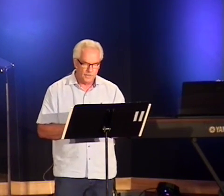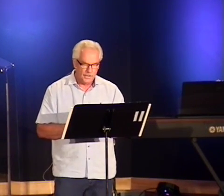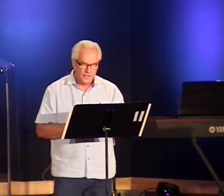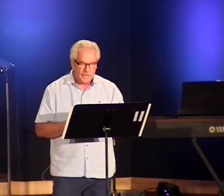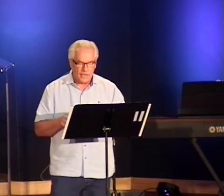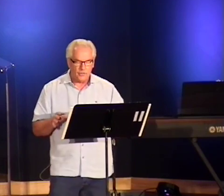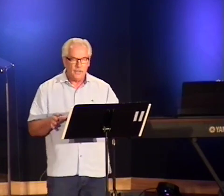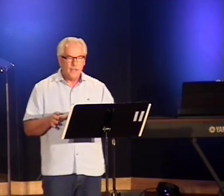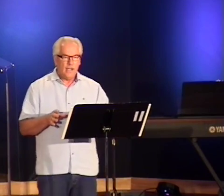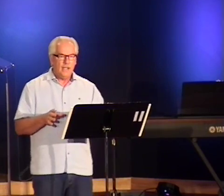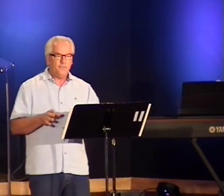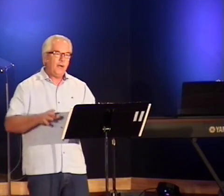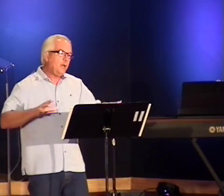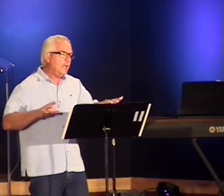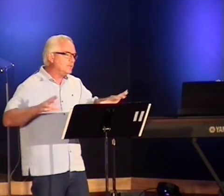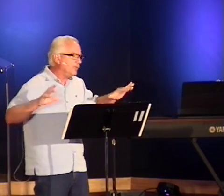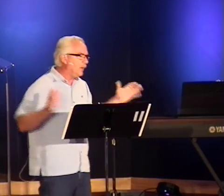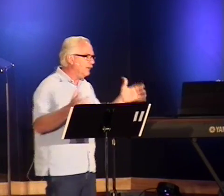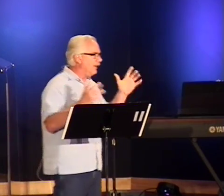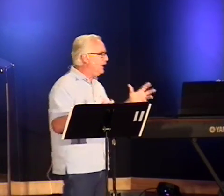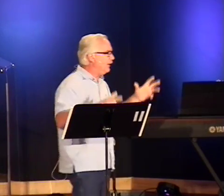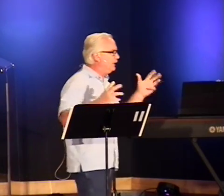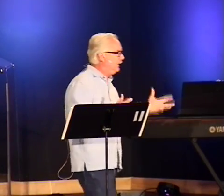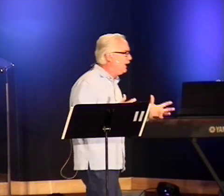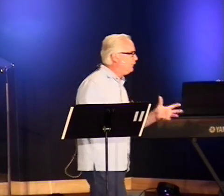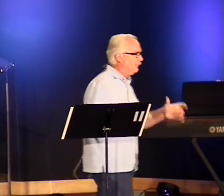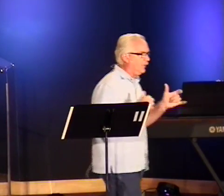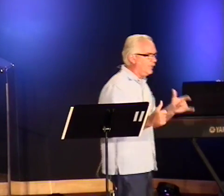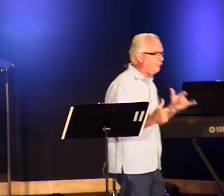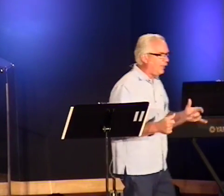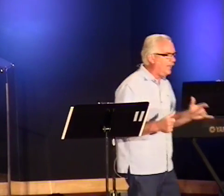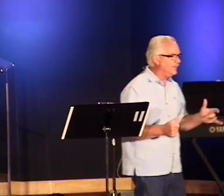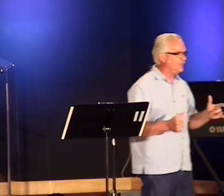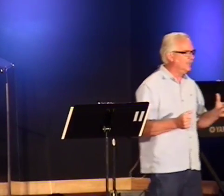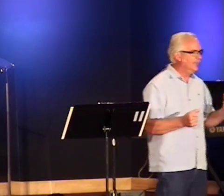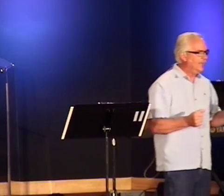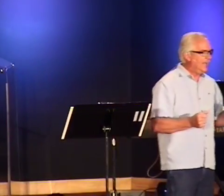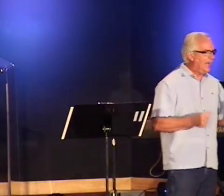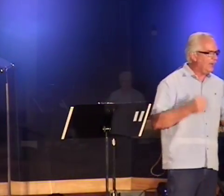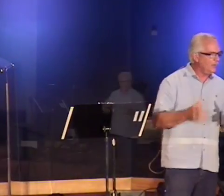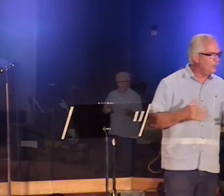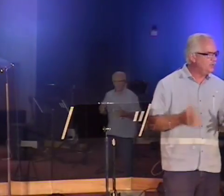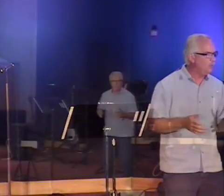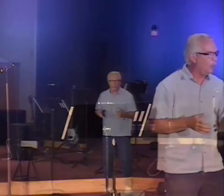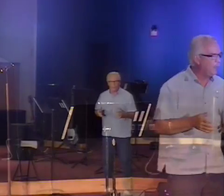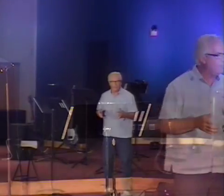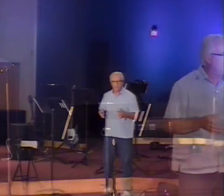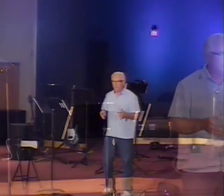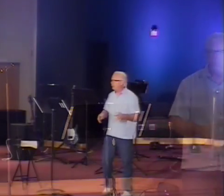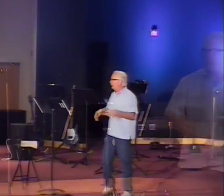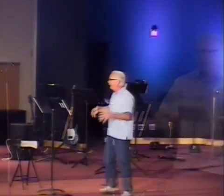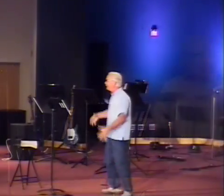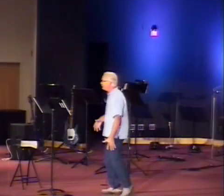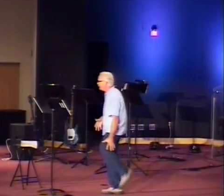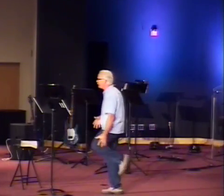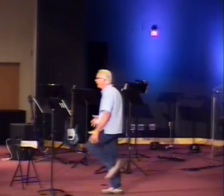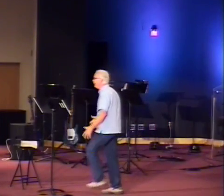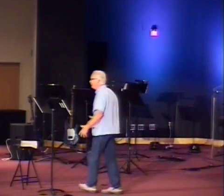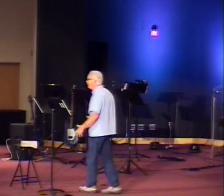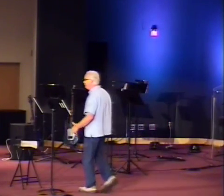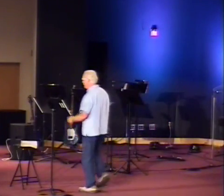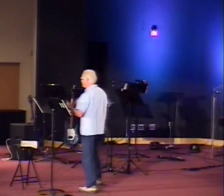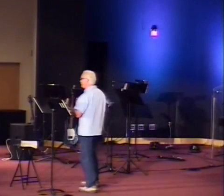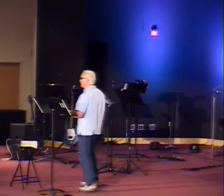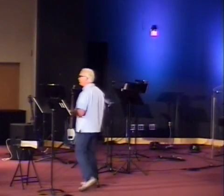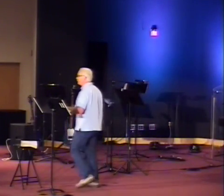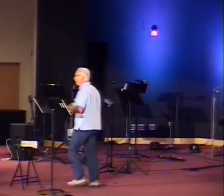12. Now, if I were to ask everybody right now to get up and run in place, how long could you hold out before your legs start